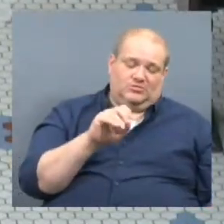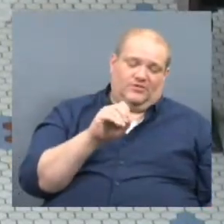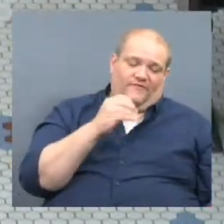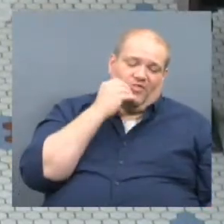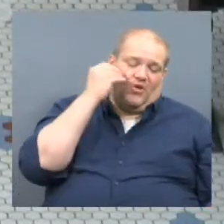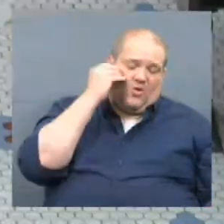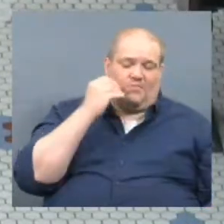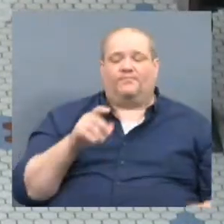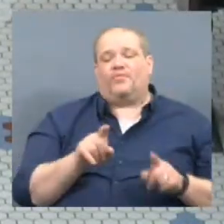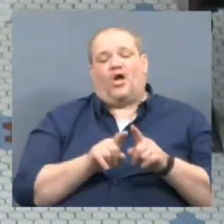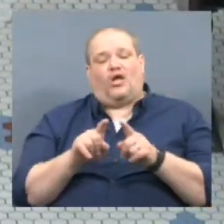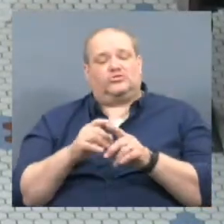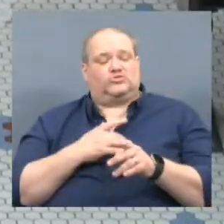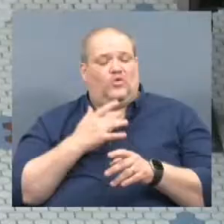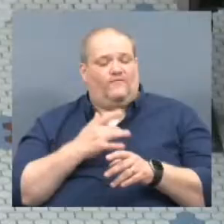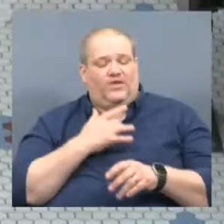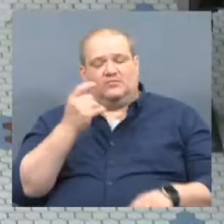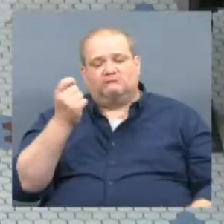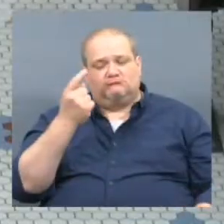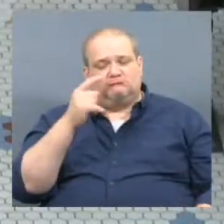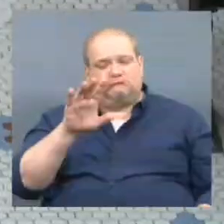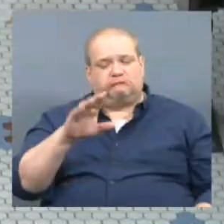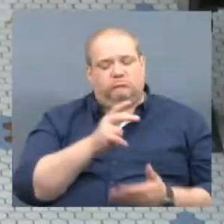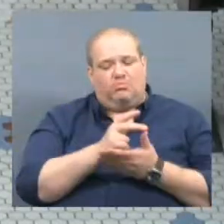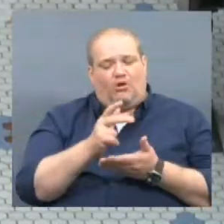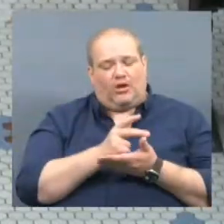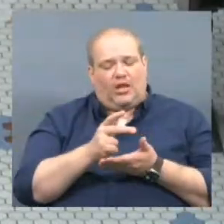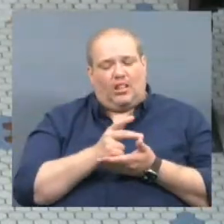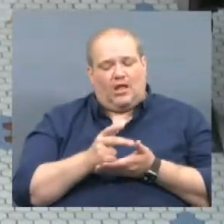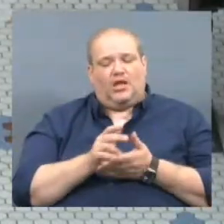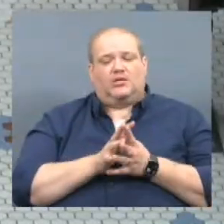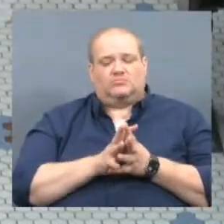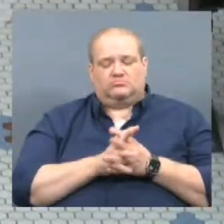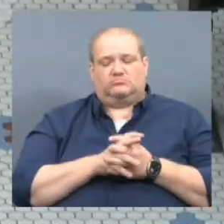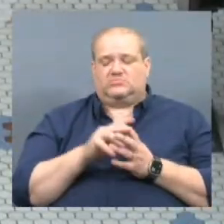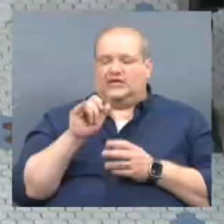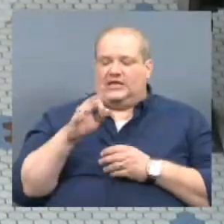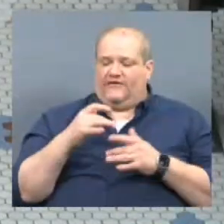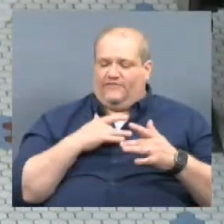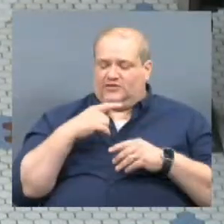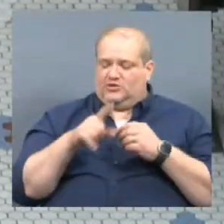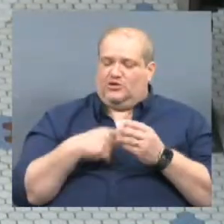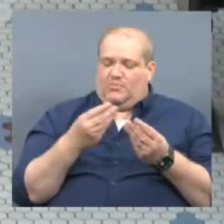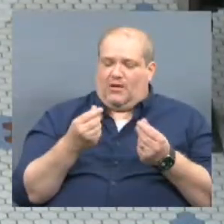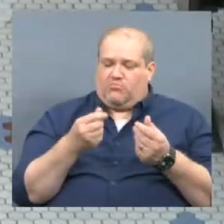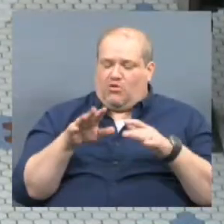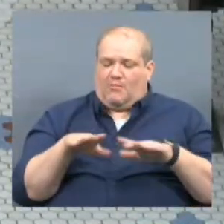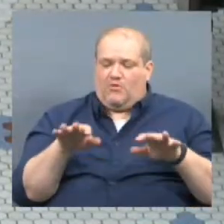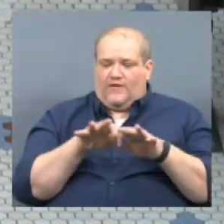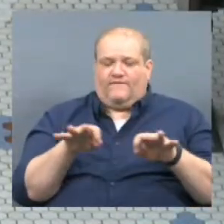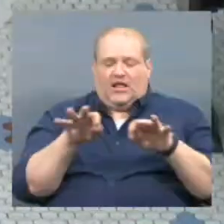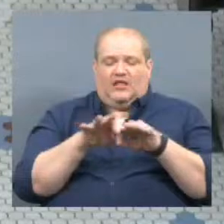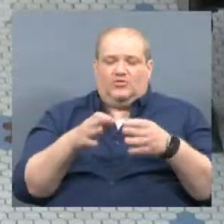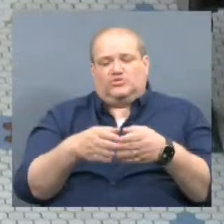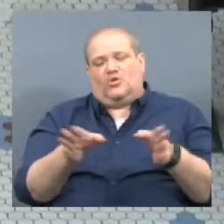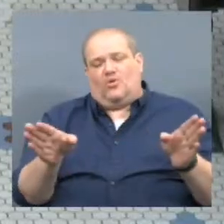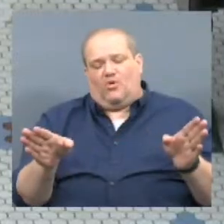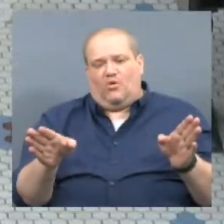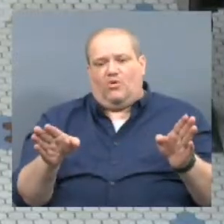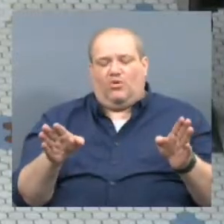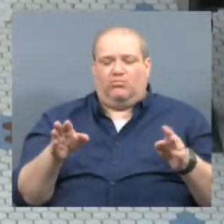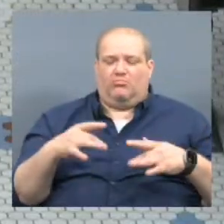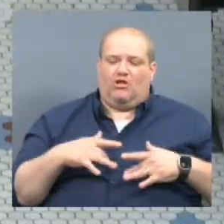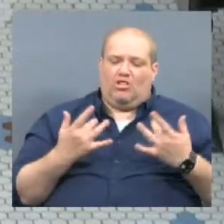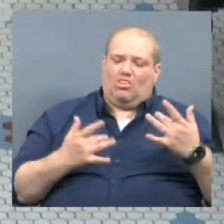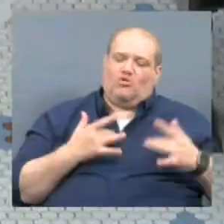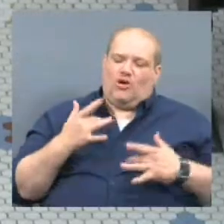We also feel, we understand that parking lots, if they're concerned about property value, we think as a whole that a